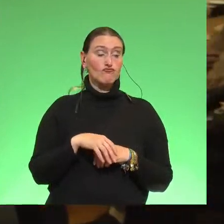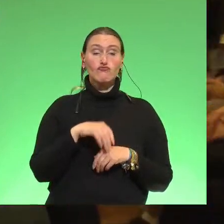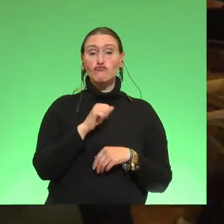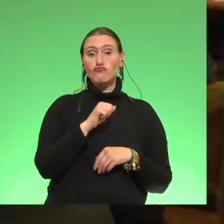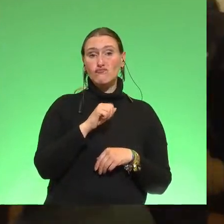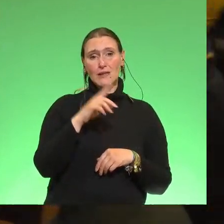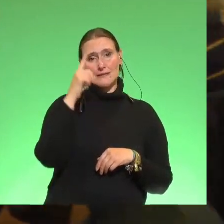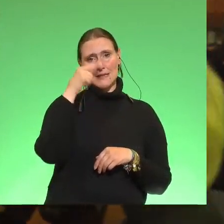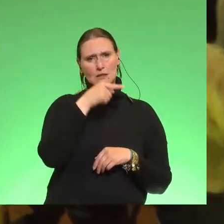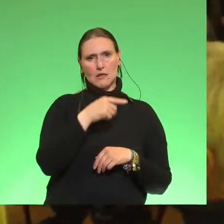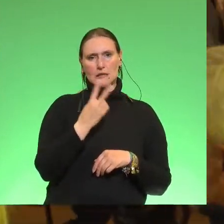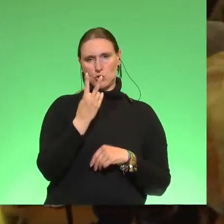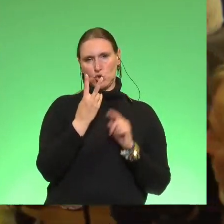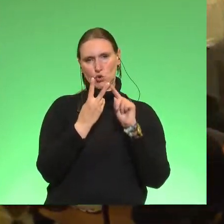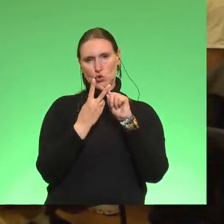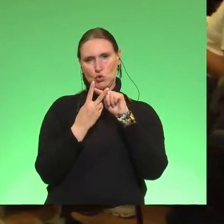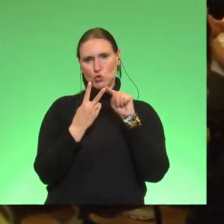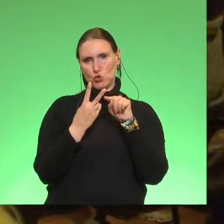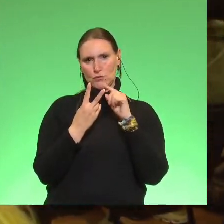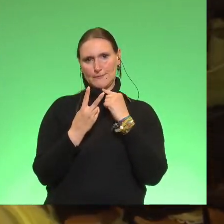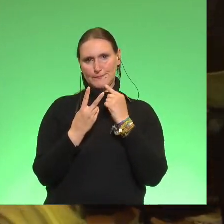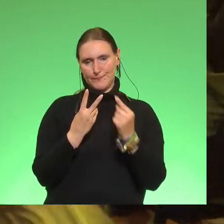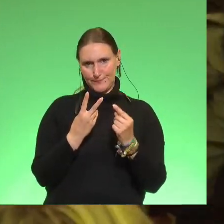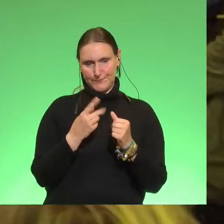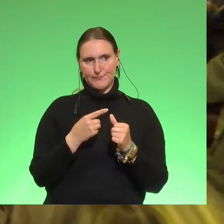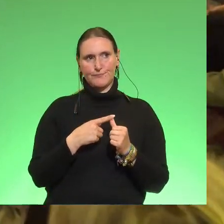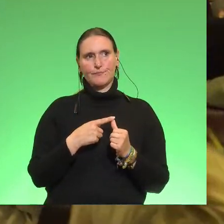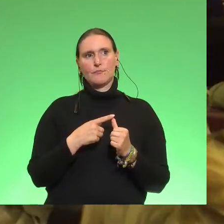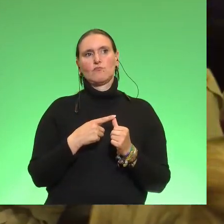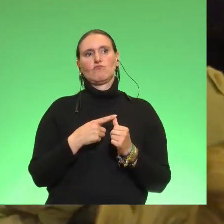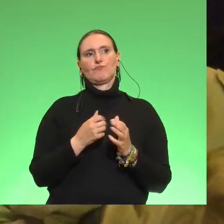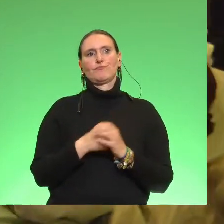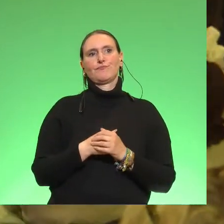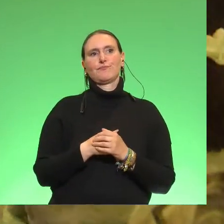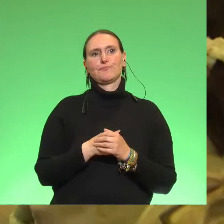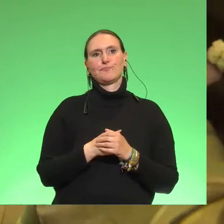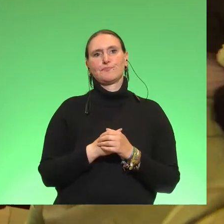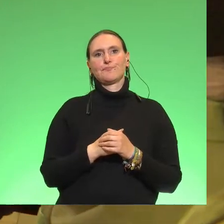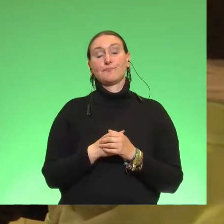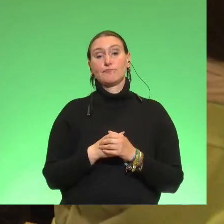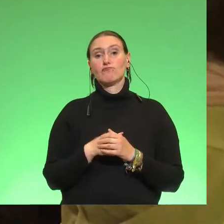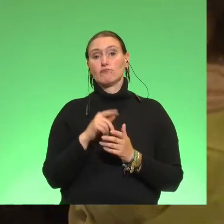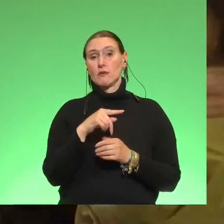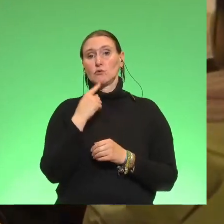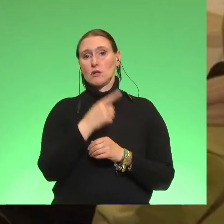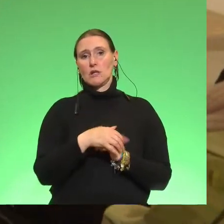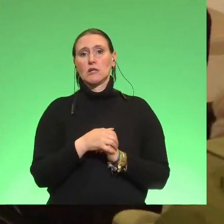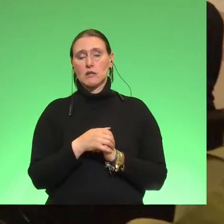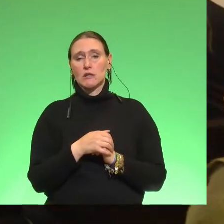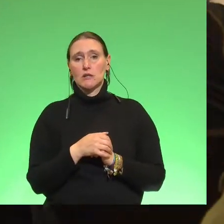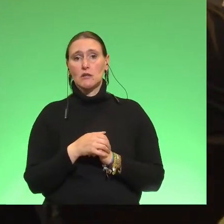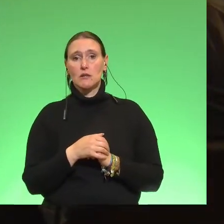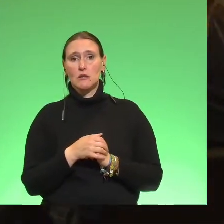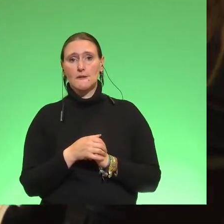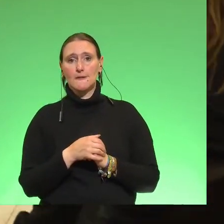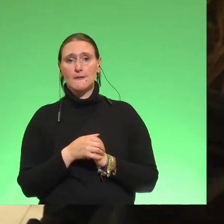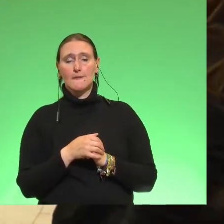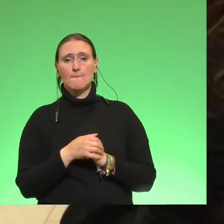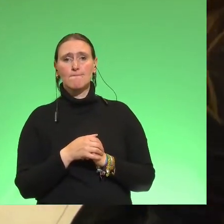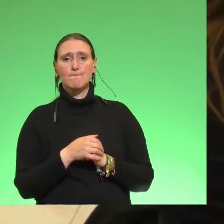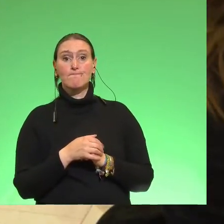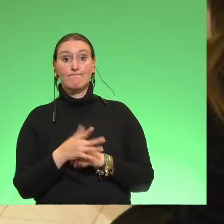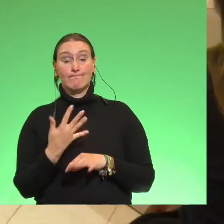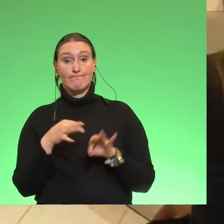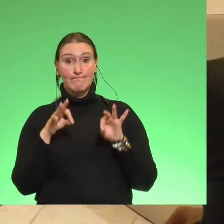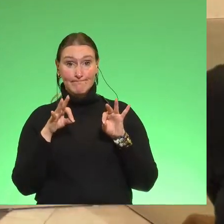things. Like, one of the very deplorable things you mentioned is the fact that